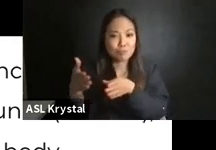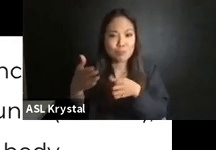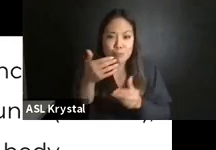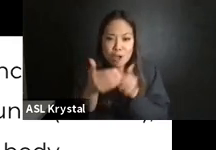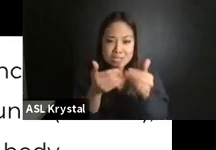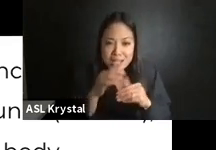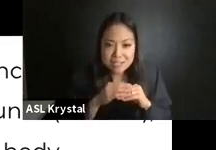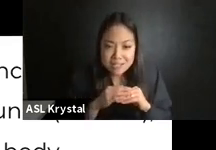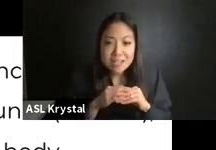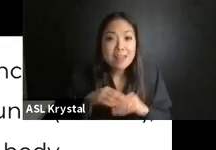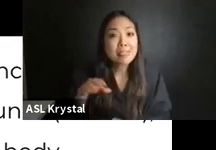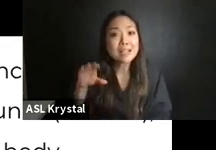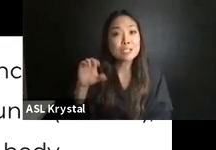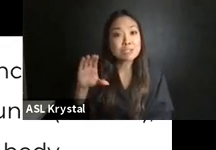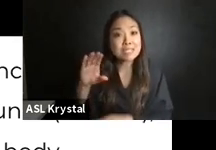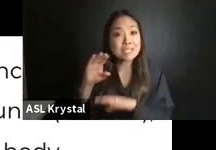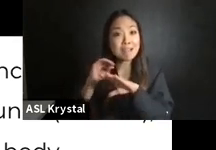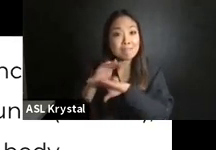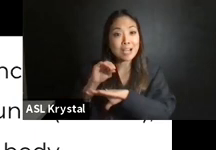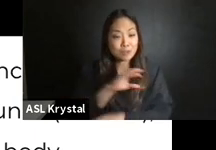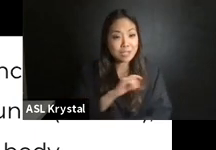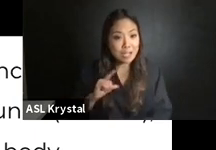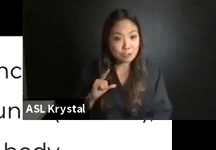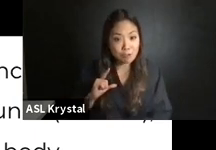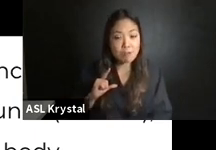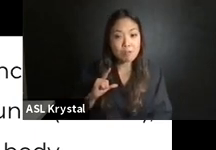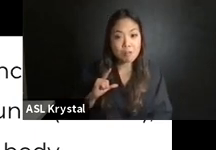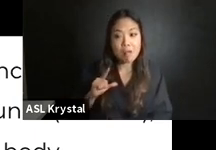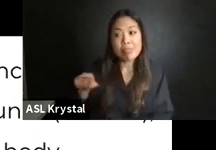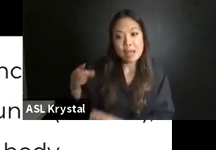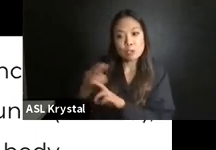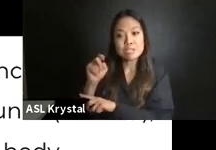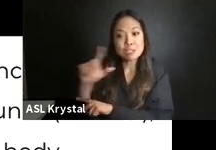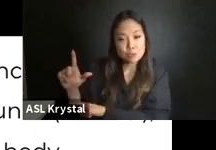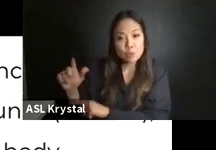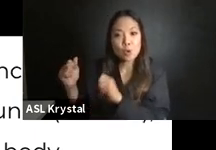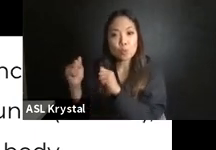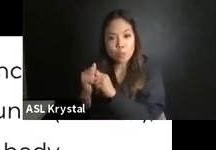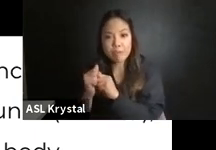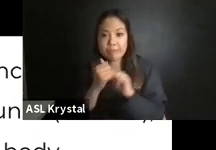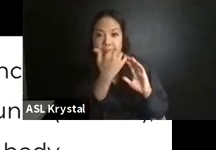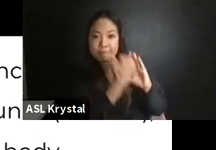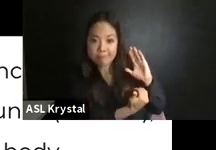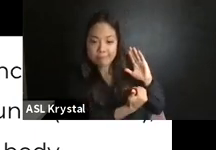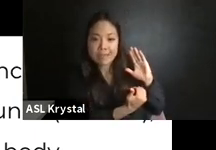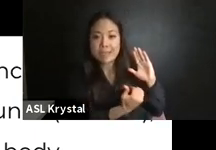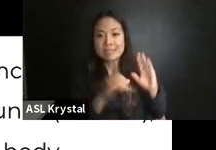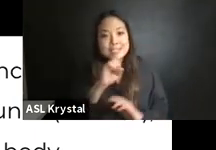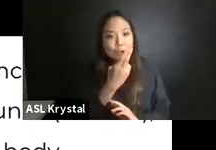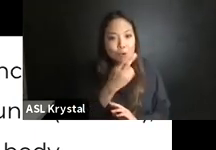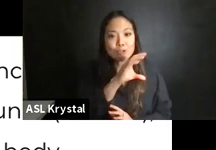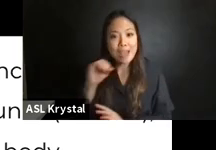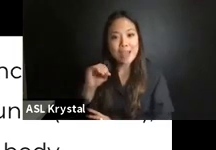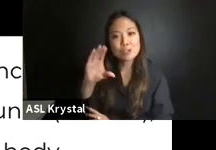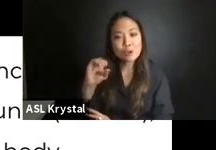we began the process of using the racial equity tool with the stakeholders and kokak and kokak pushed us to engage in a